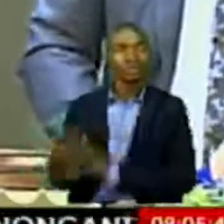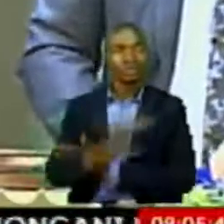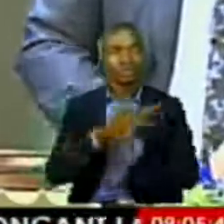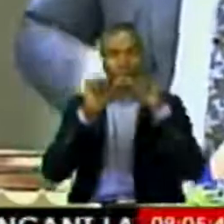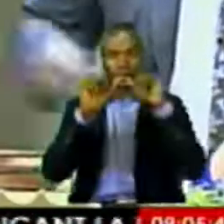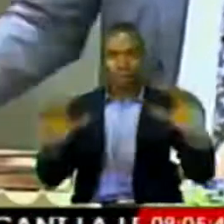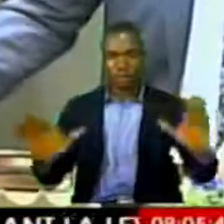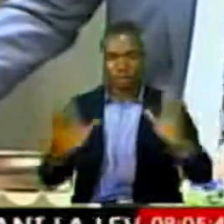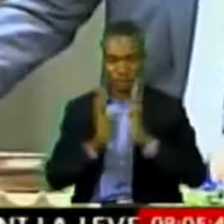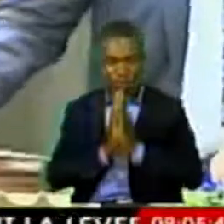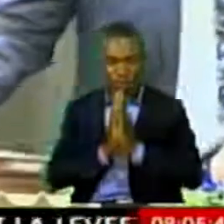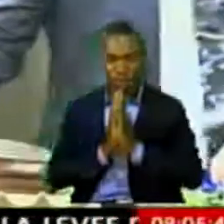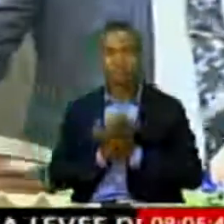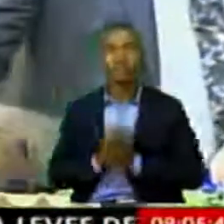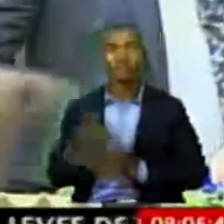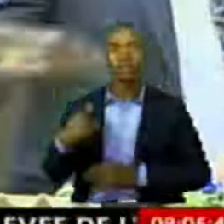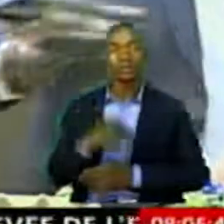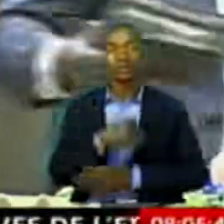May the Lord God bless you.